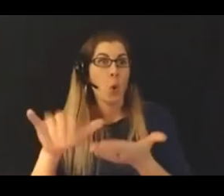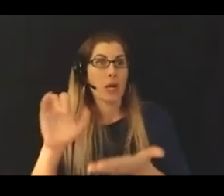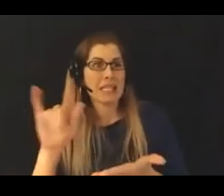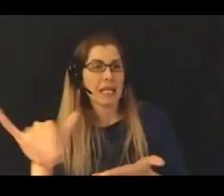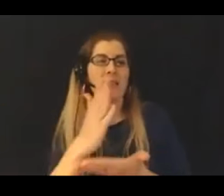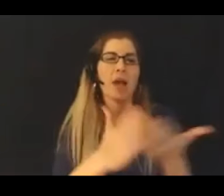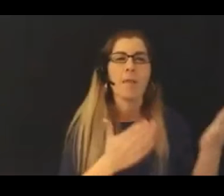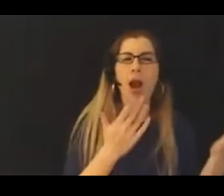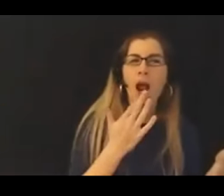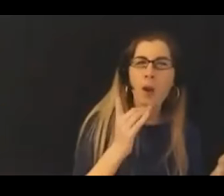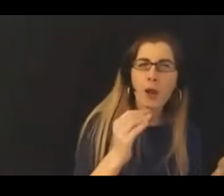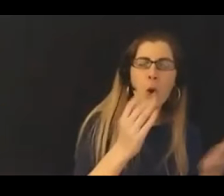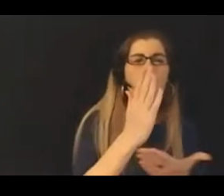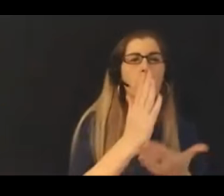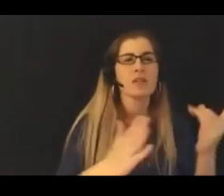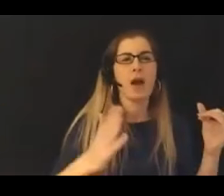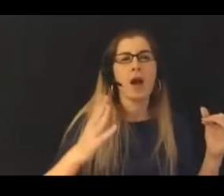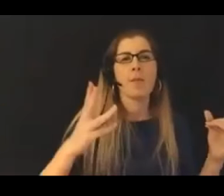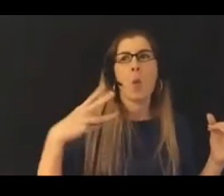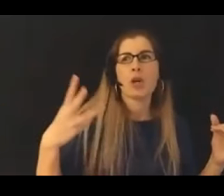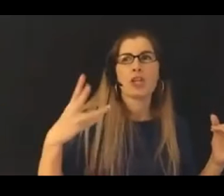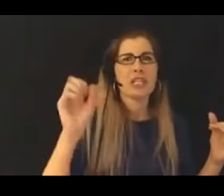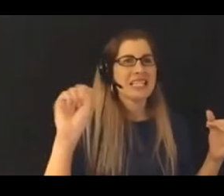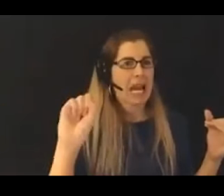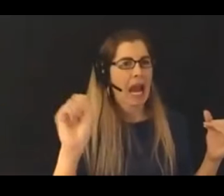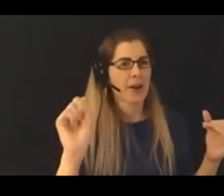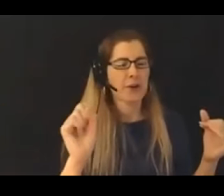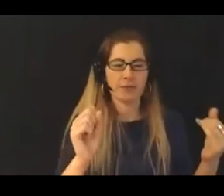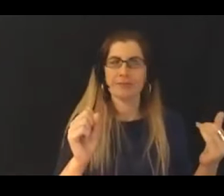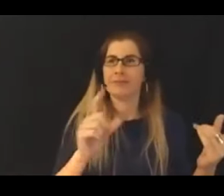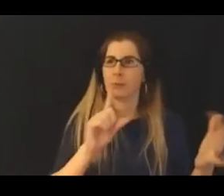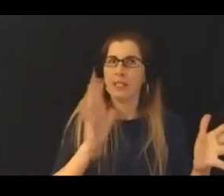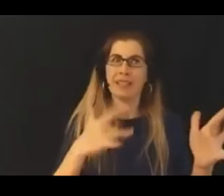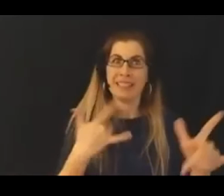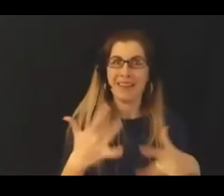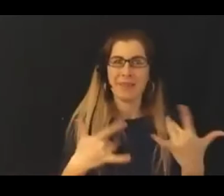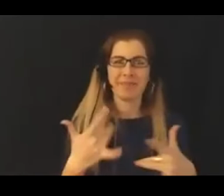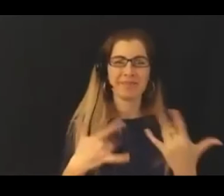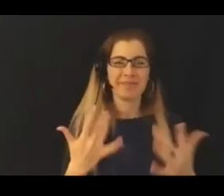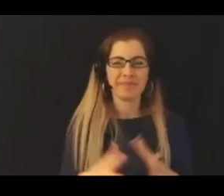out in Seattle, all over. So that was really exciting as well.